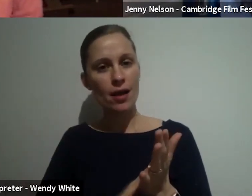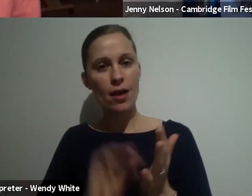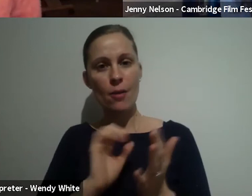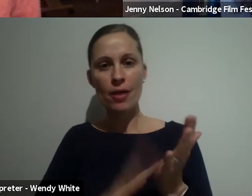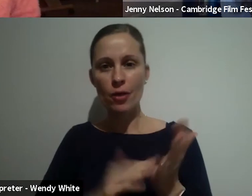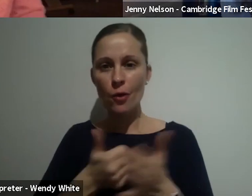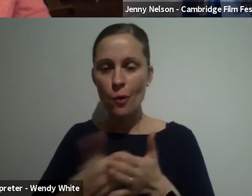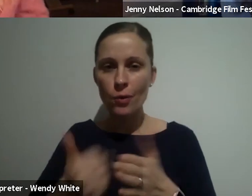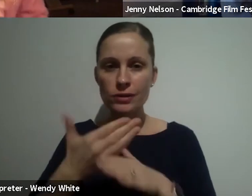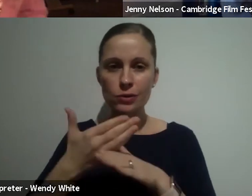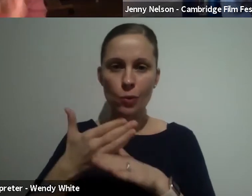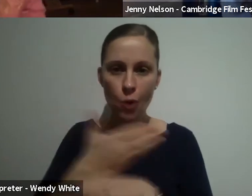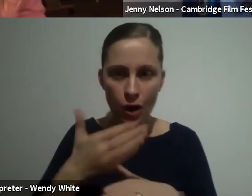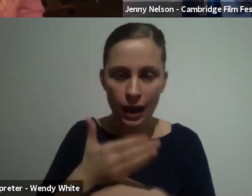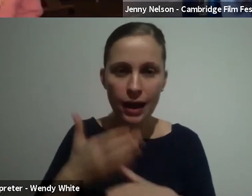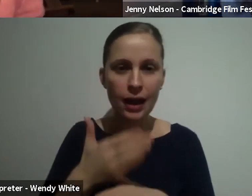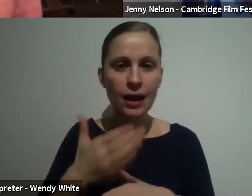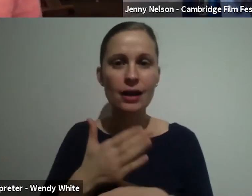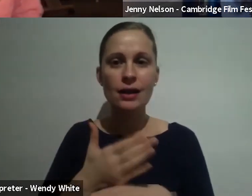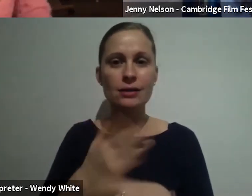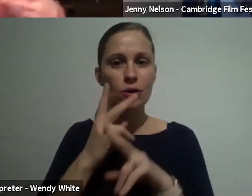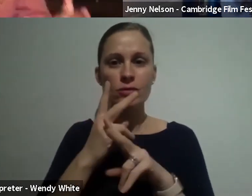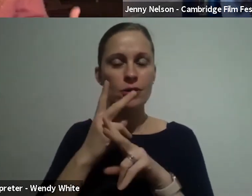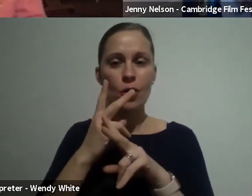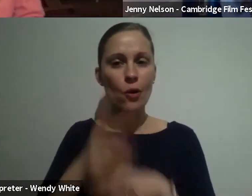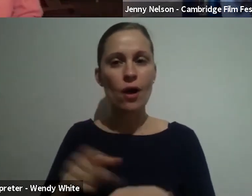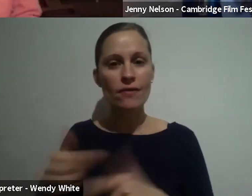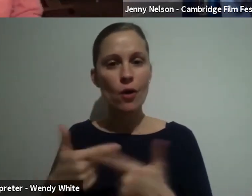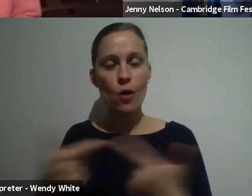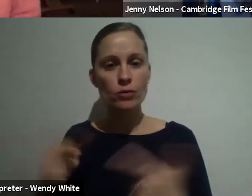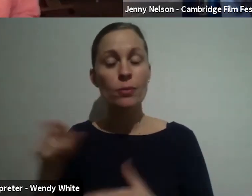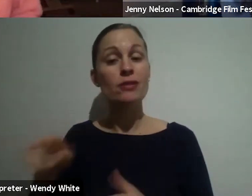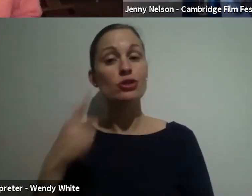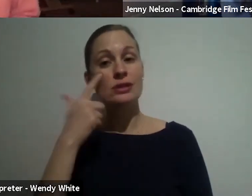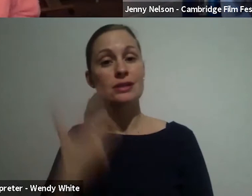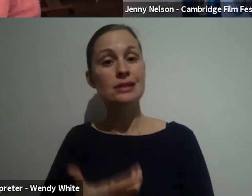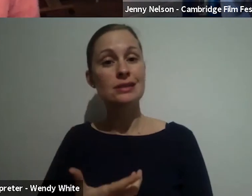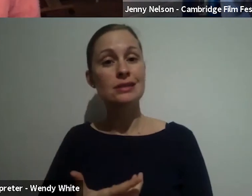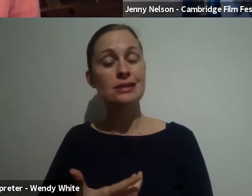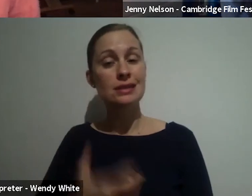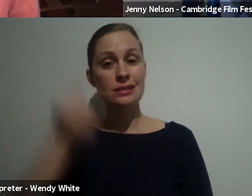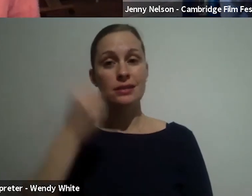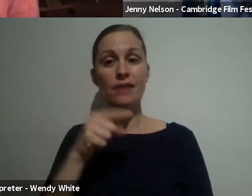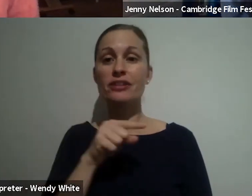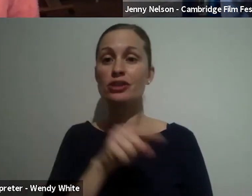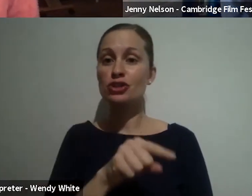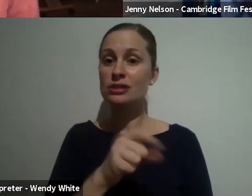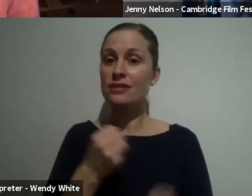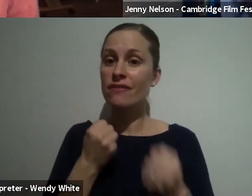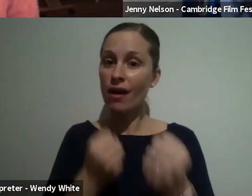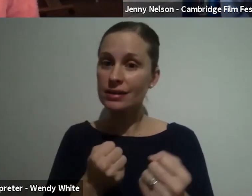working, that she's not taking care of her a lot, but then she discovers that she's a fighter and that